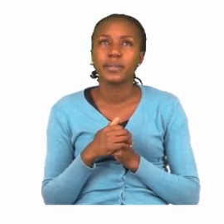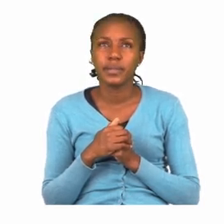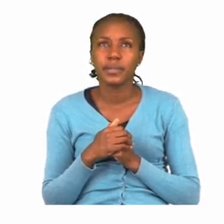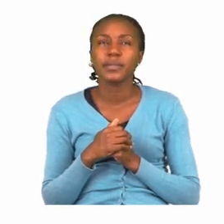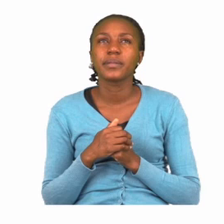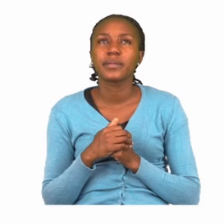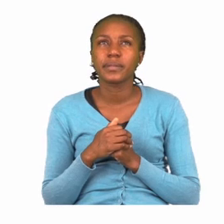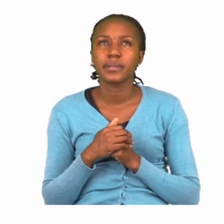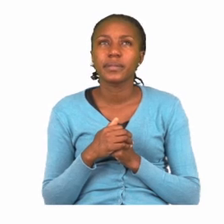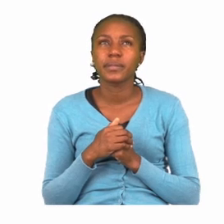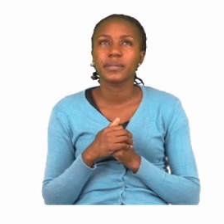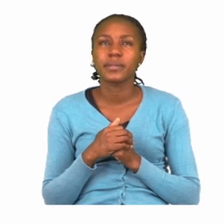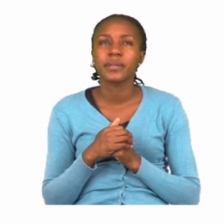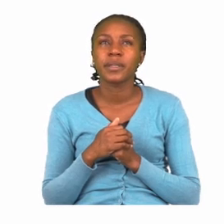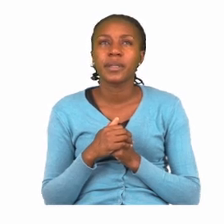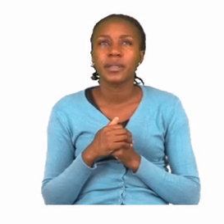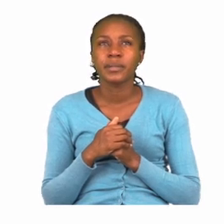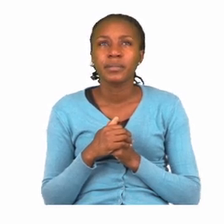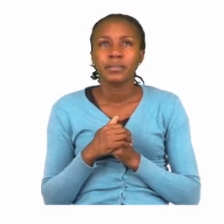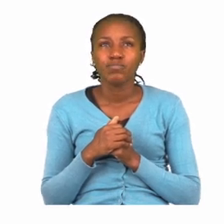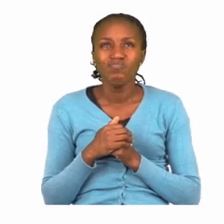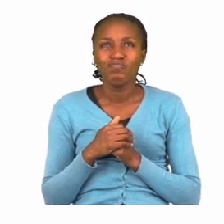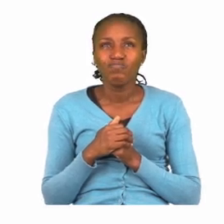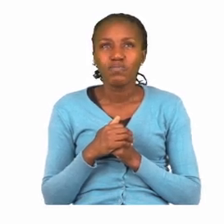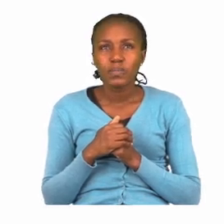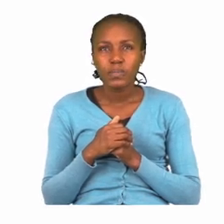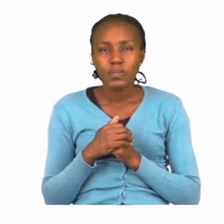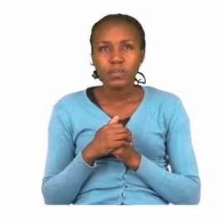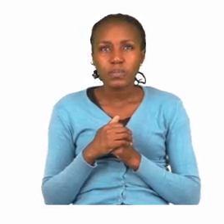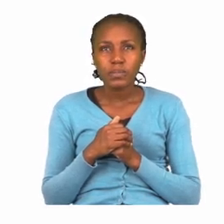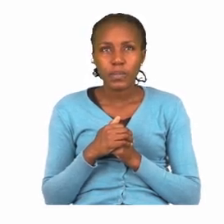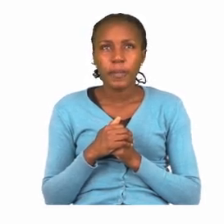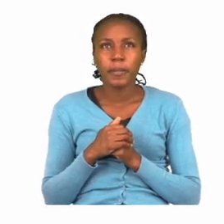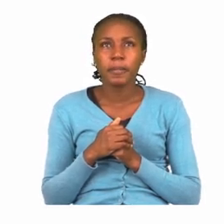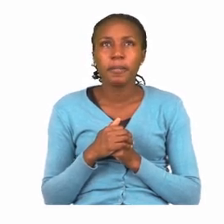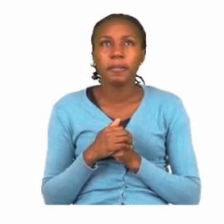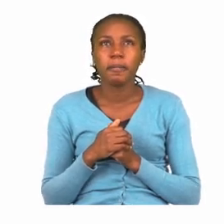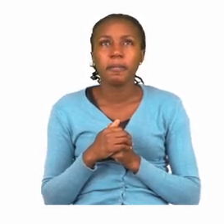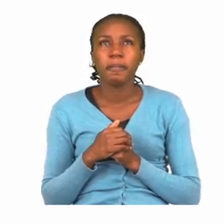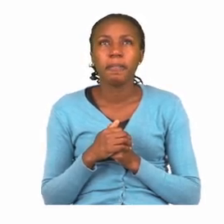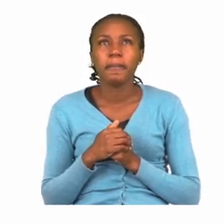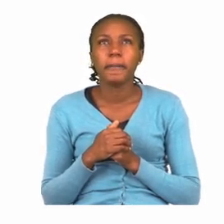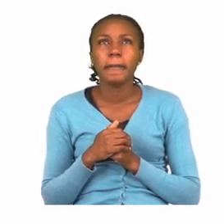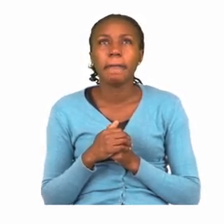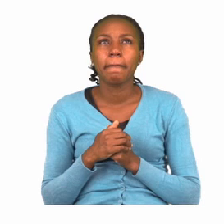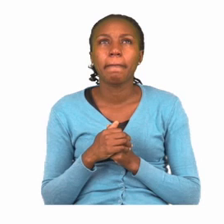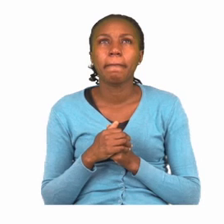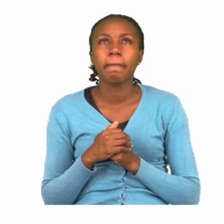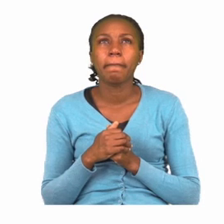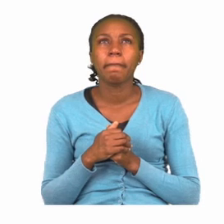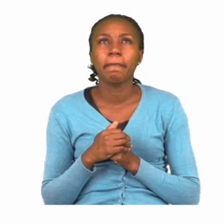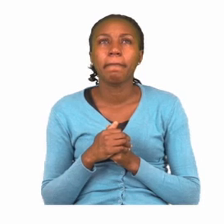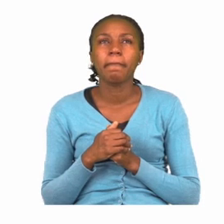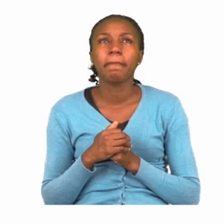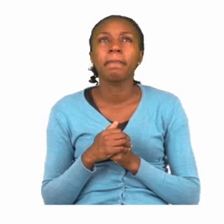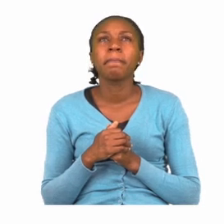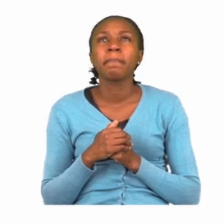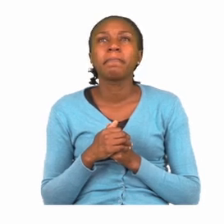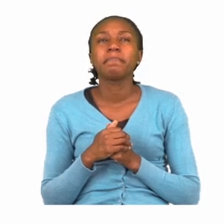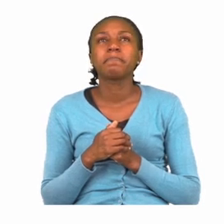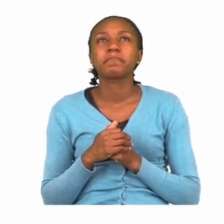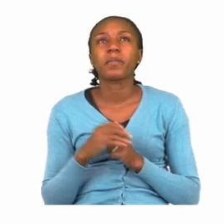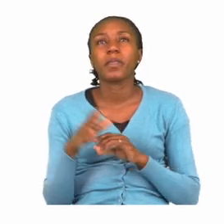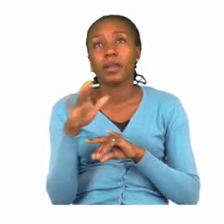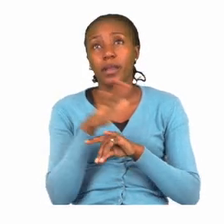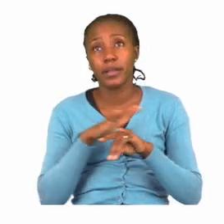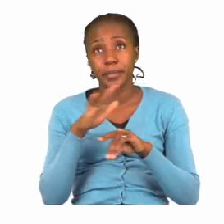Thea's pet shop. Pets in Thea's pet shop. Now let's quickly have a look at